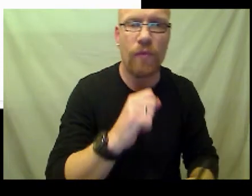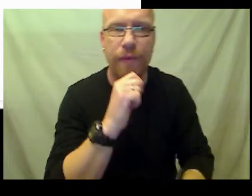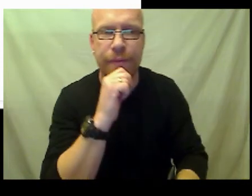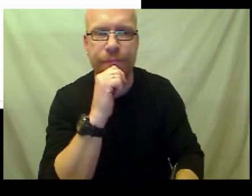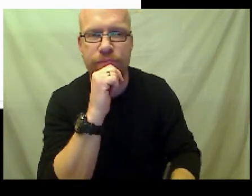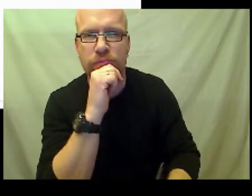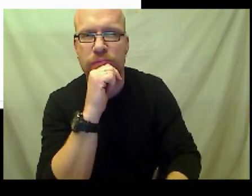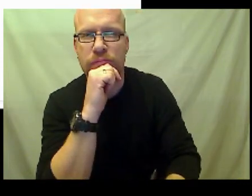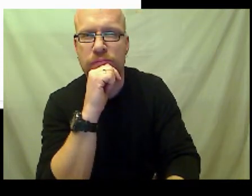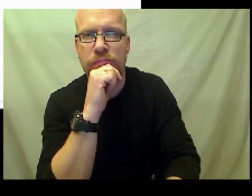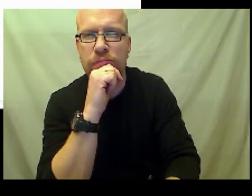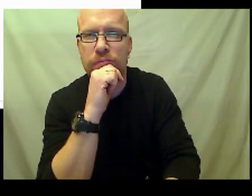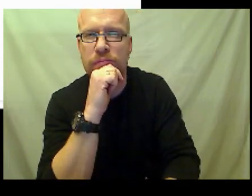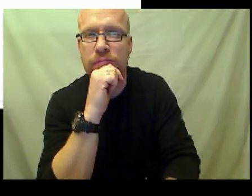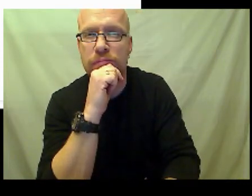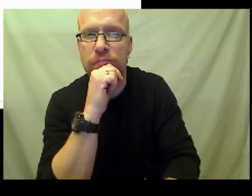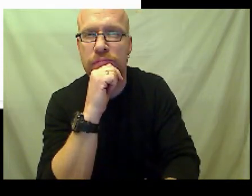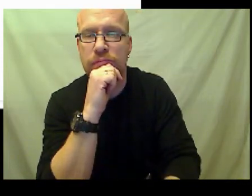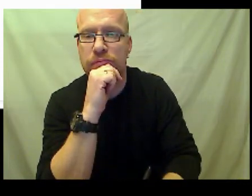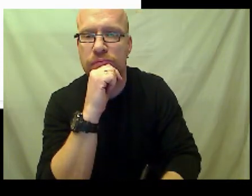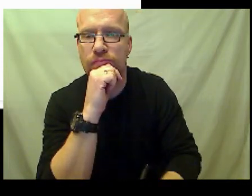squared trinomial.